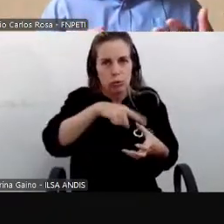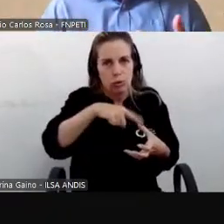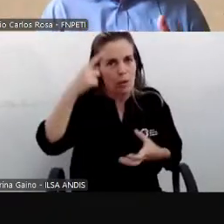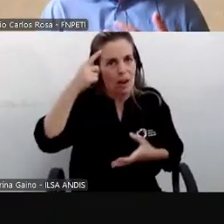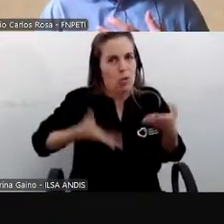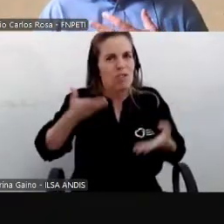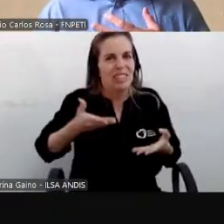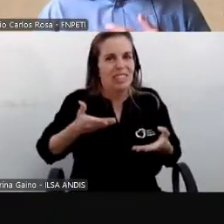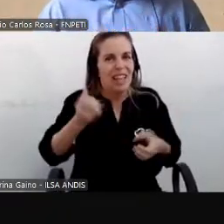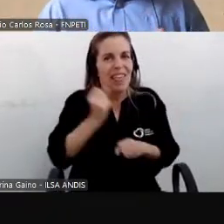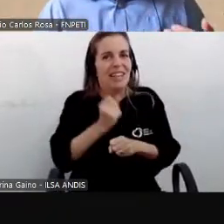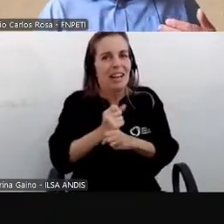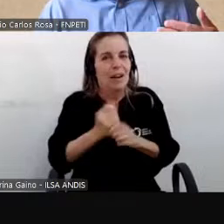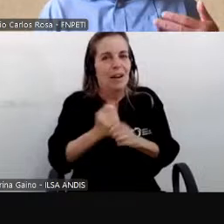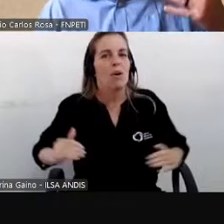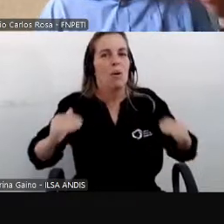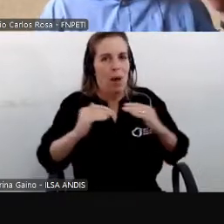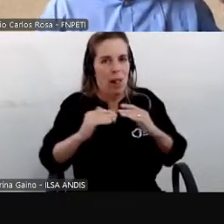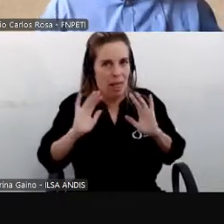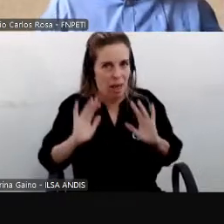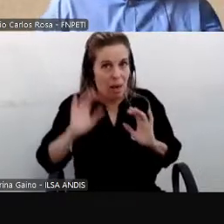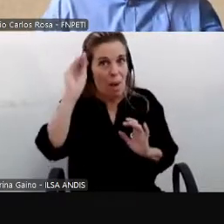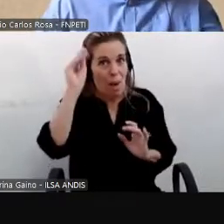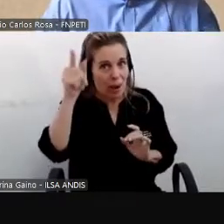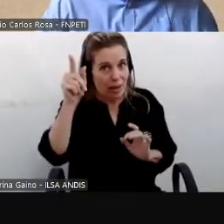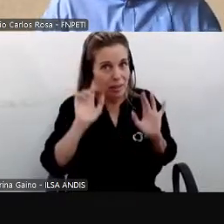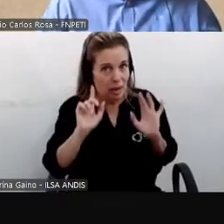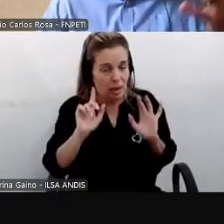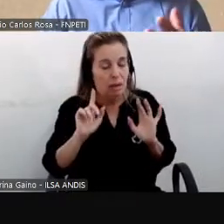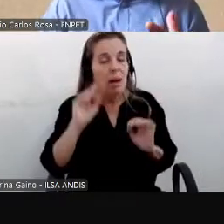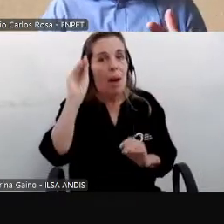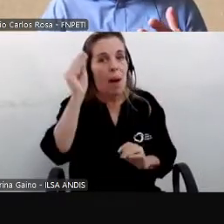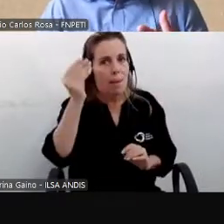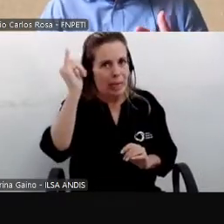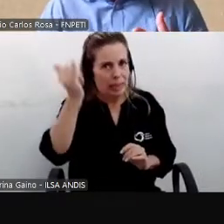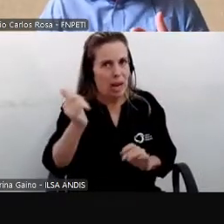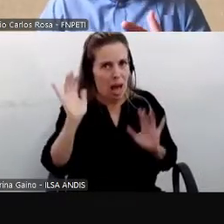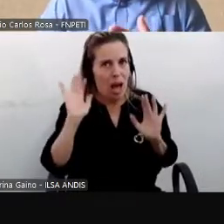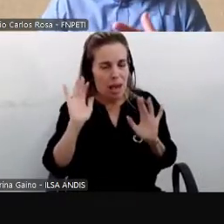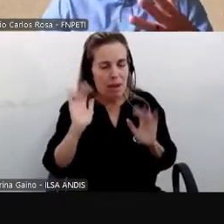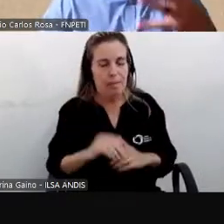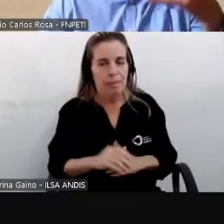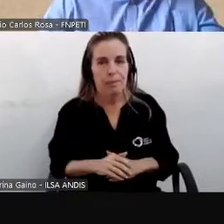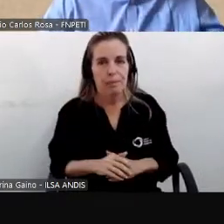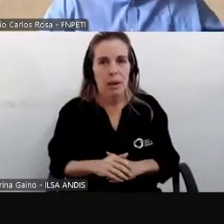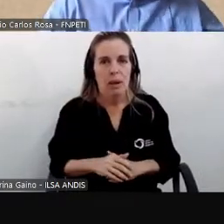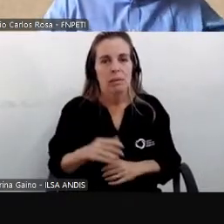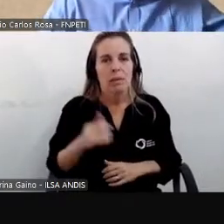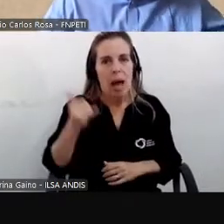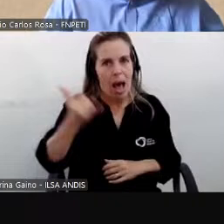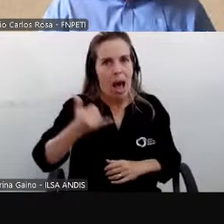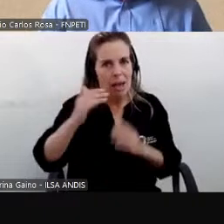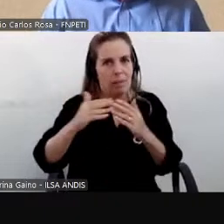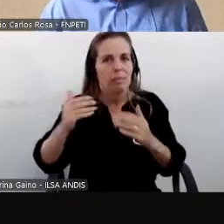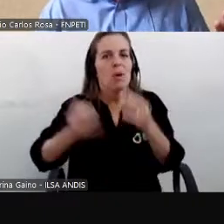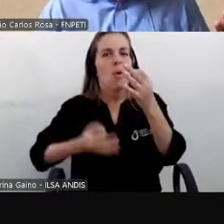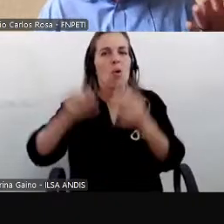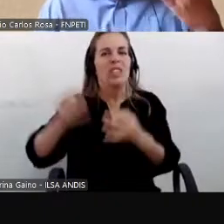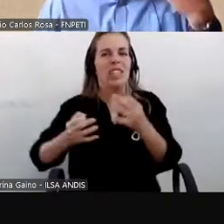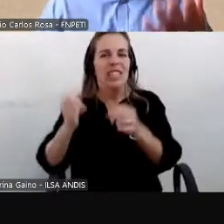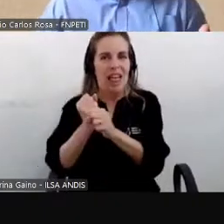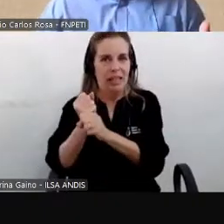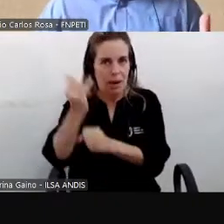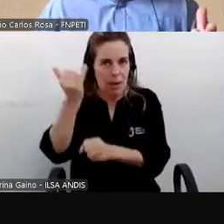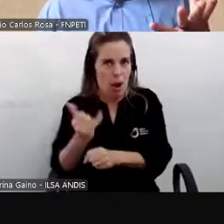justice system, the labor justice system. Not every country has something like this. In Brazil, there is